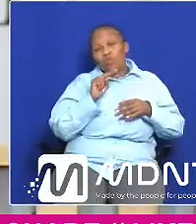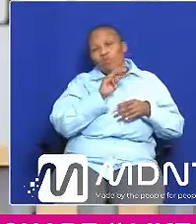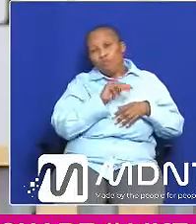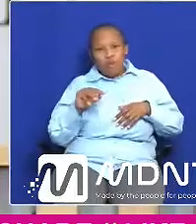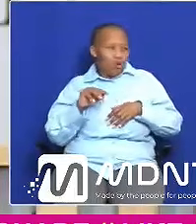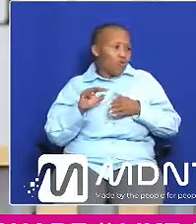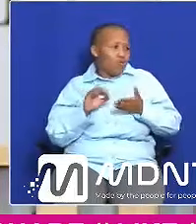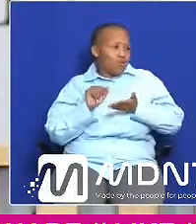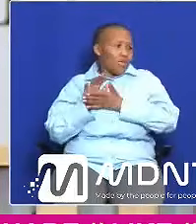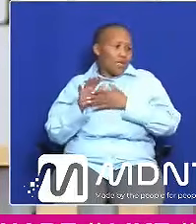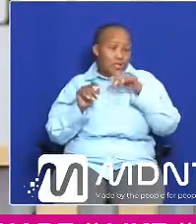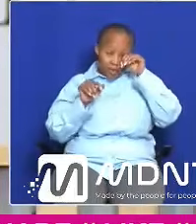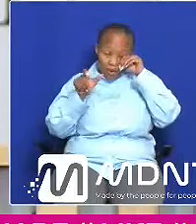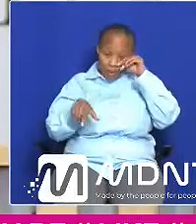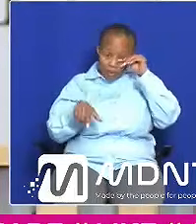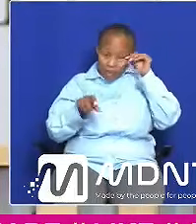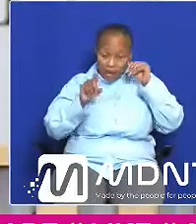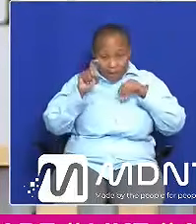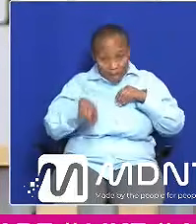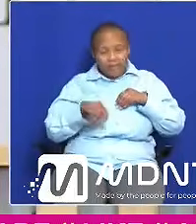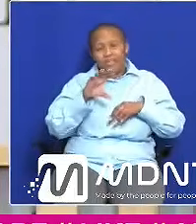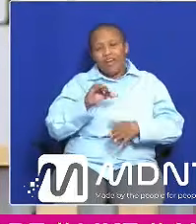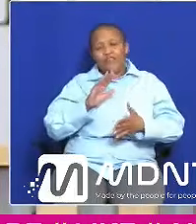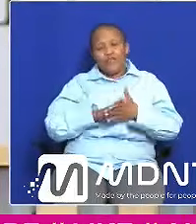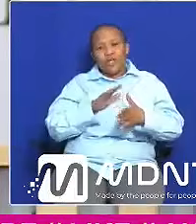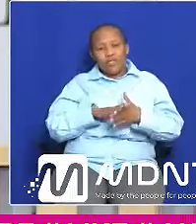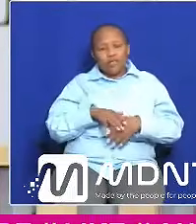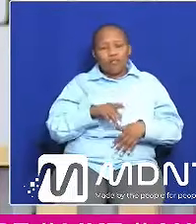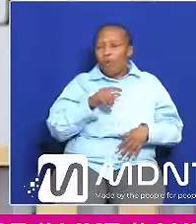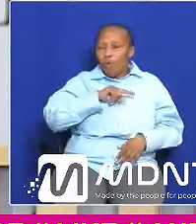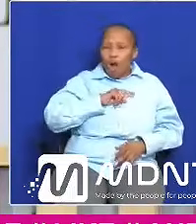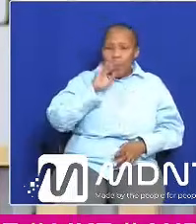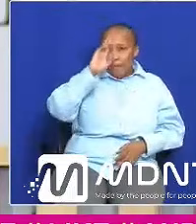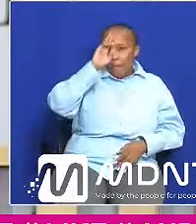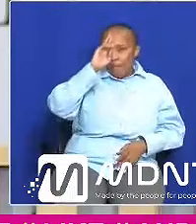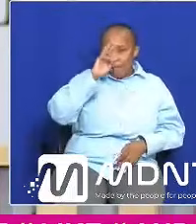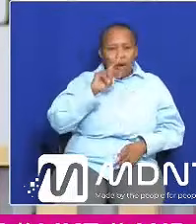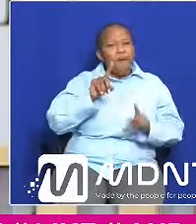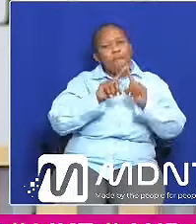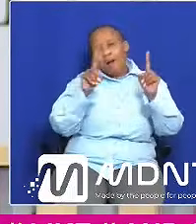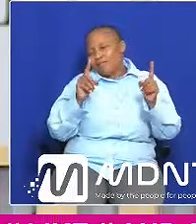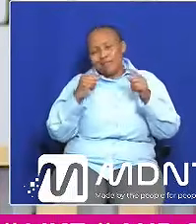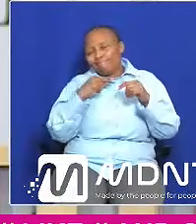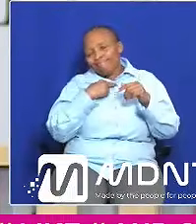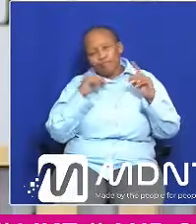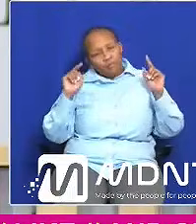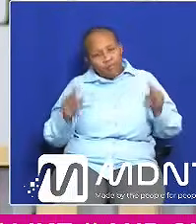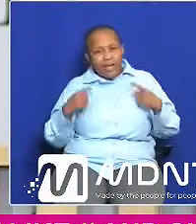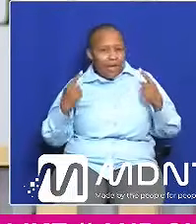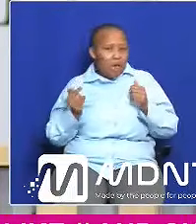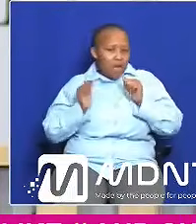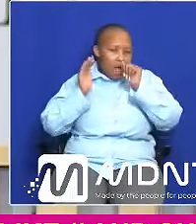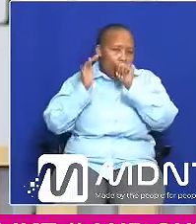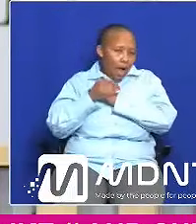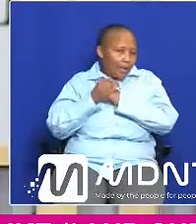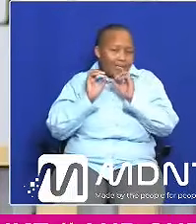have a reason why I should remember this, but I honestly can't. This is not something that I'm not hiding anything behind this. I'll